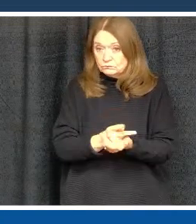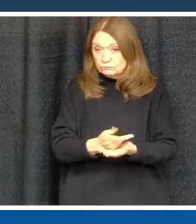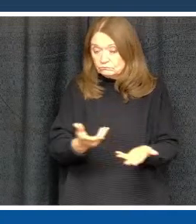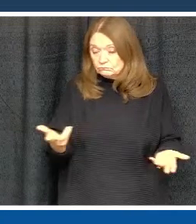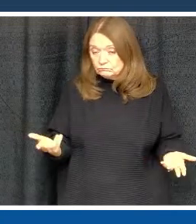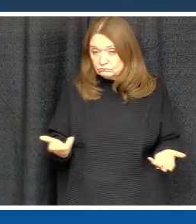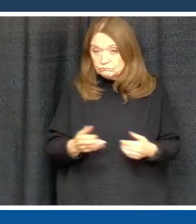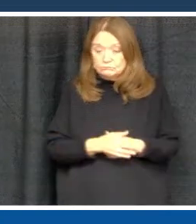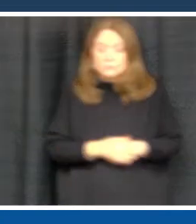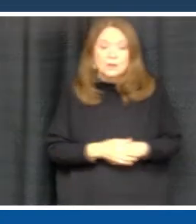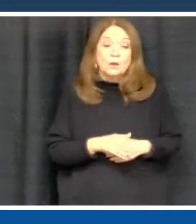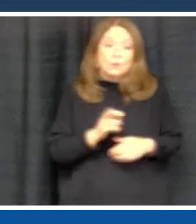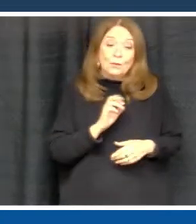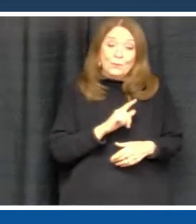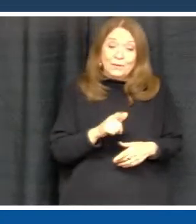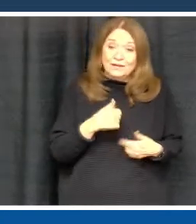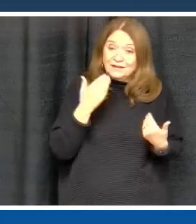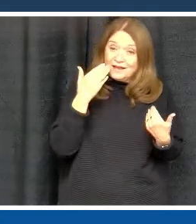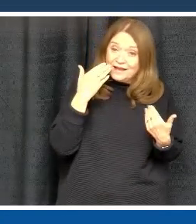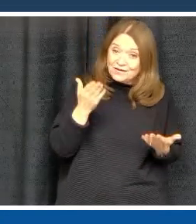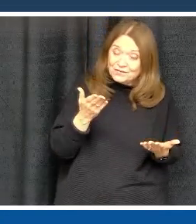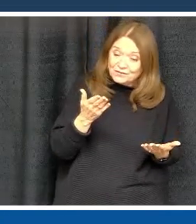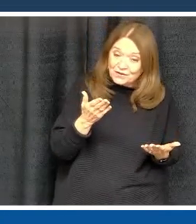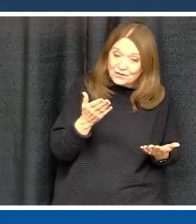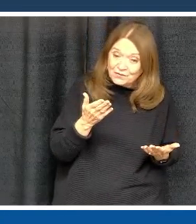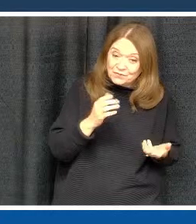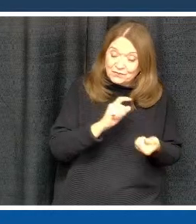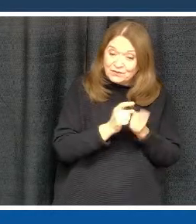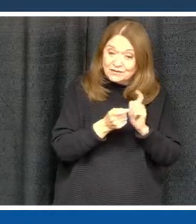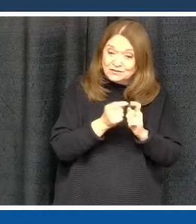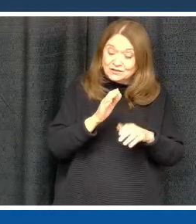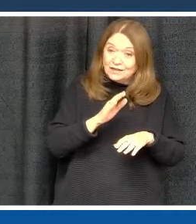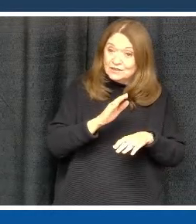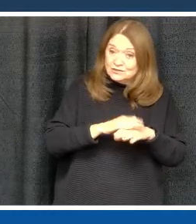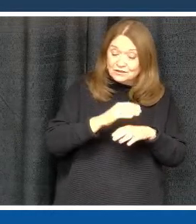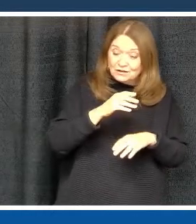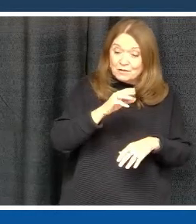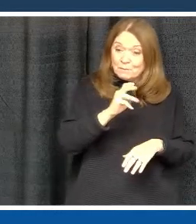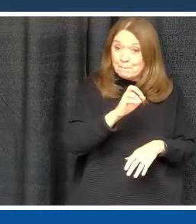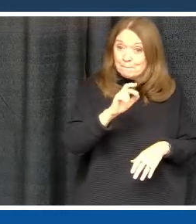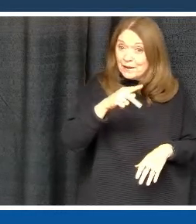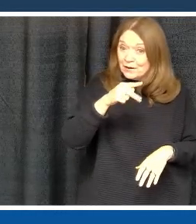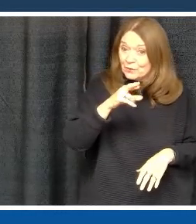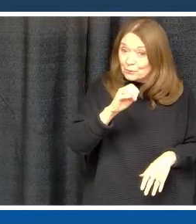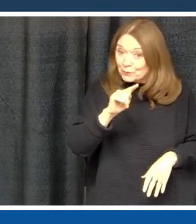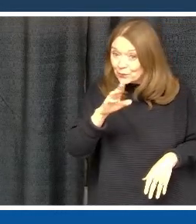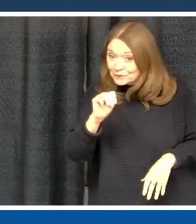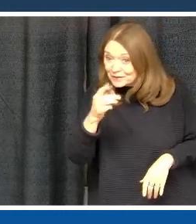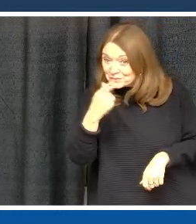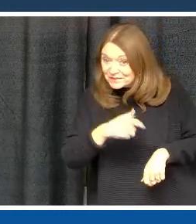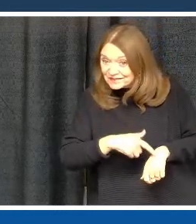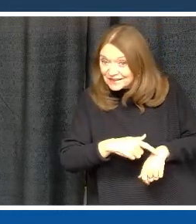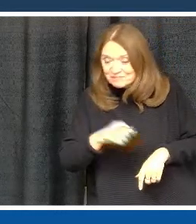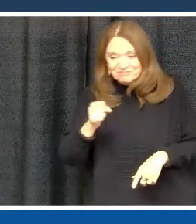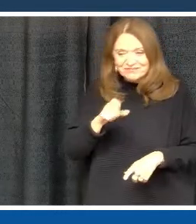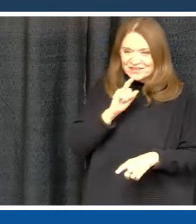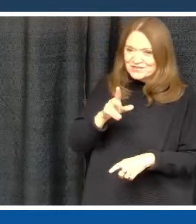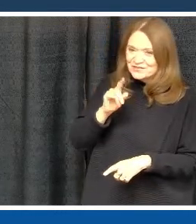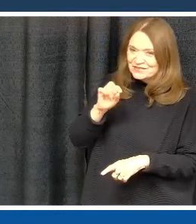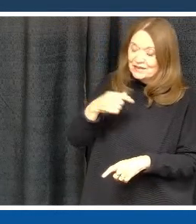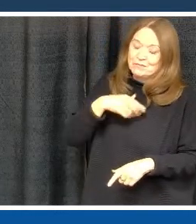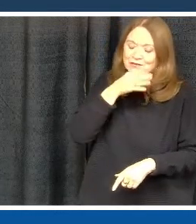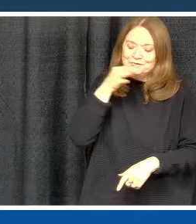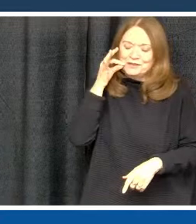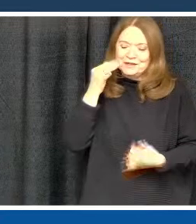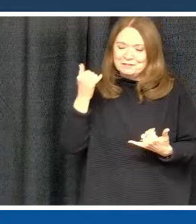So Well, I don't know, they changed it on Mayor Pro Tem at least one time. I know, you're right. You're right. They sure did in error. I'll shut Yes, sir.